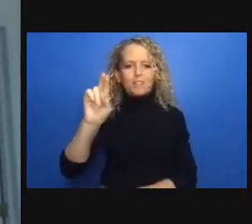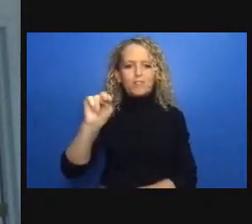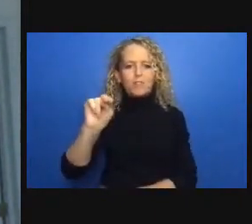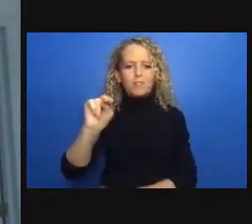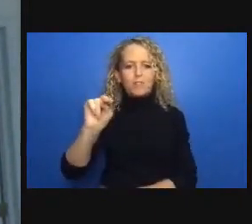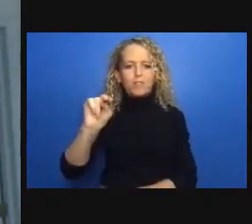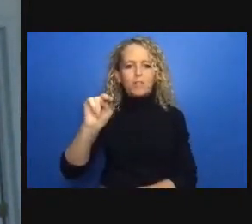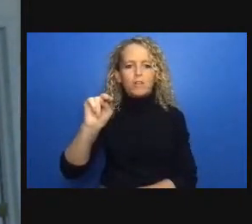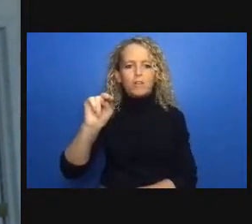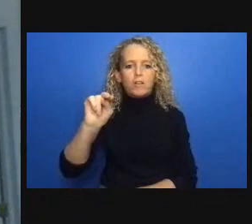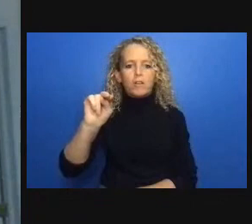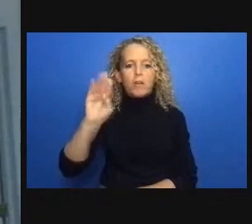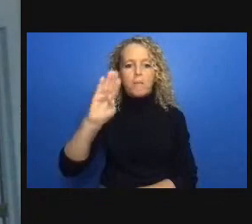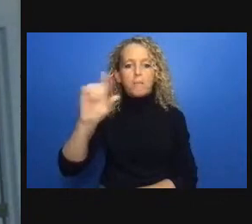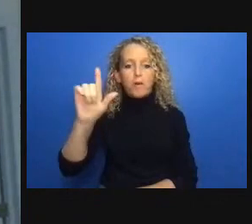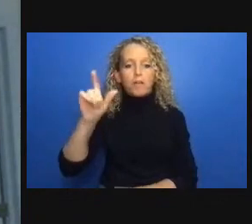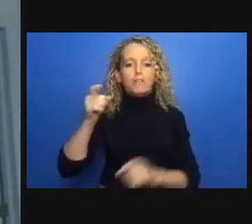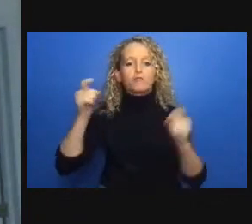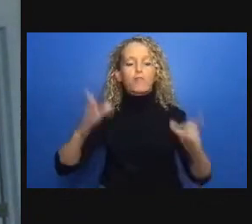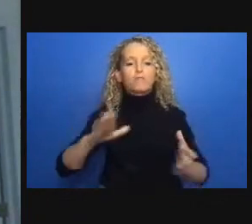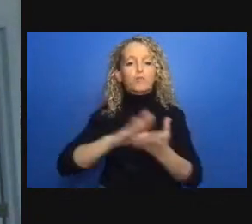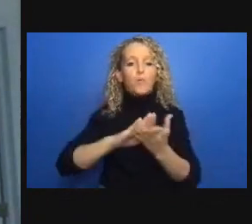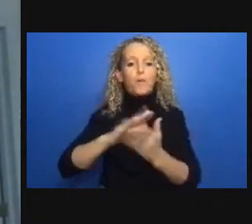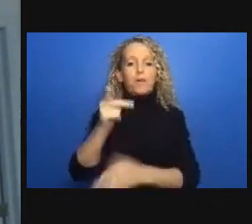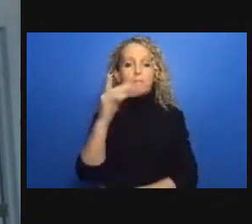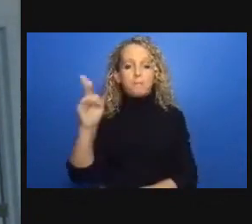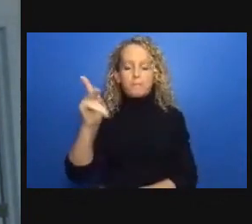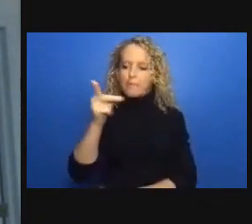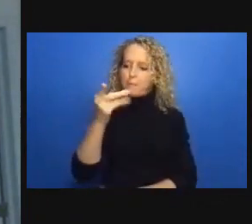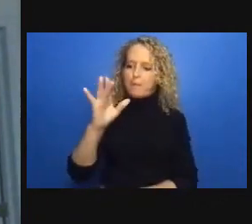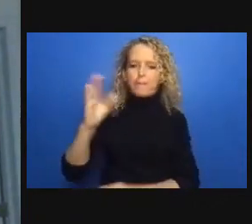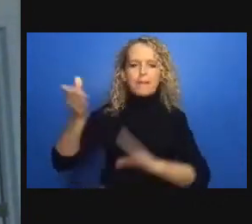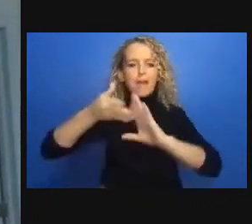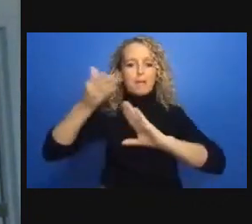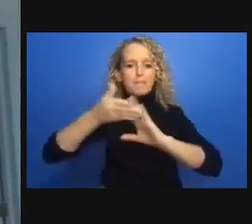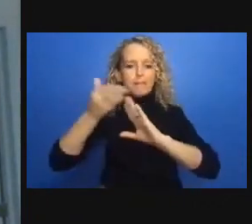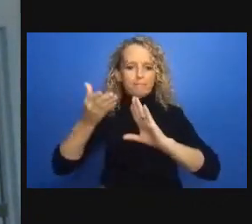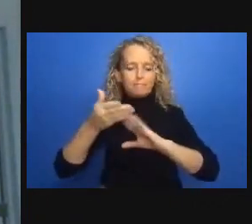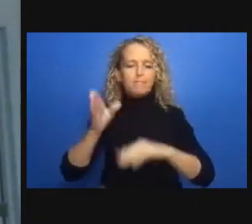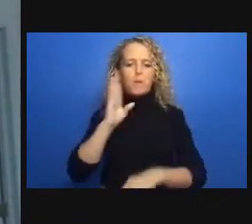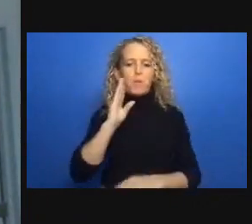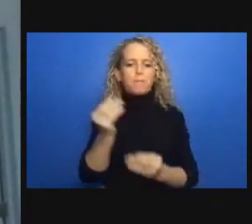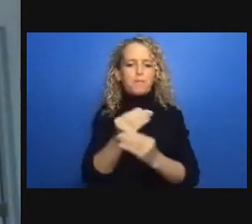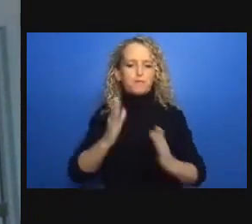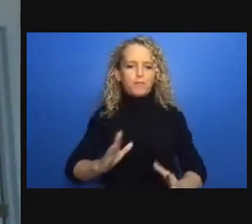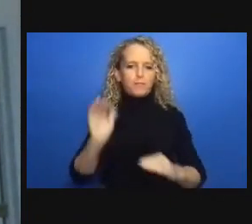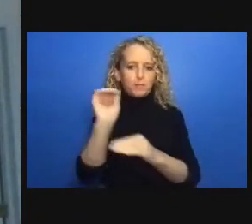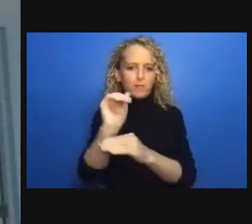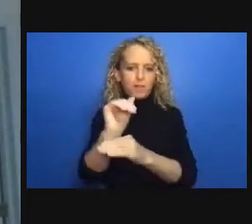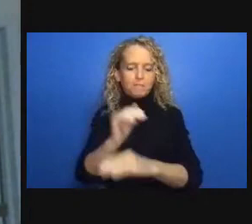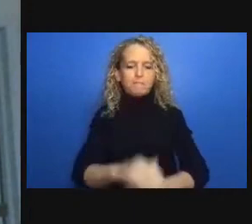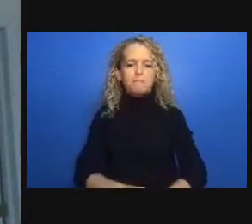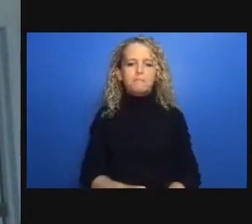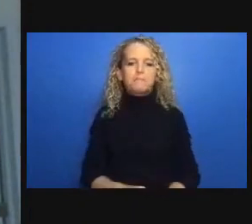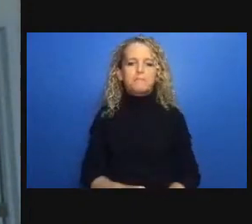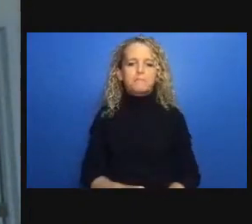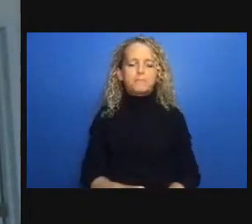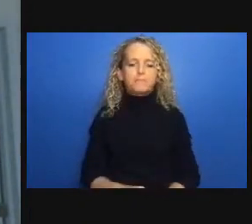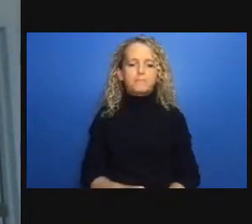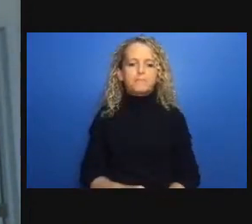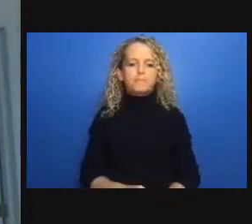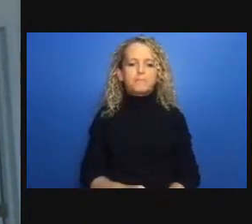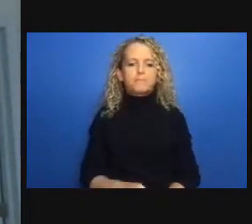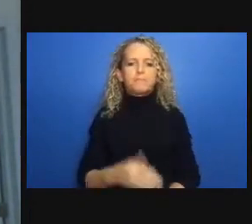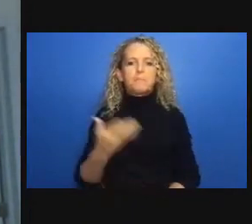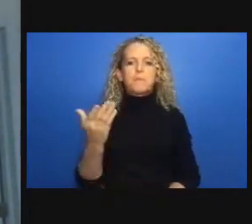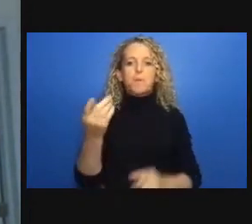School of Public Administration here at Dalhousie University, and I'm going to moderate the panel tonight. So a few months ago, what